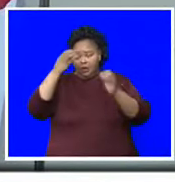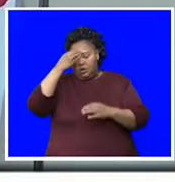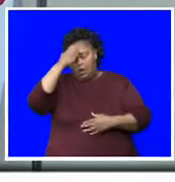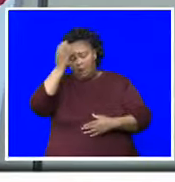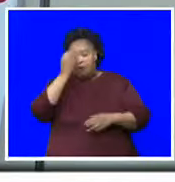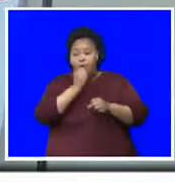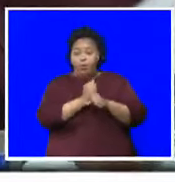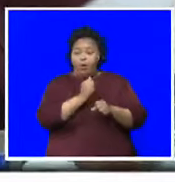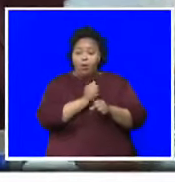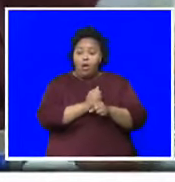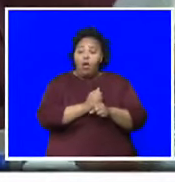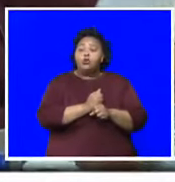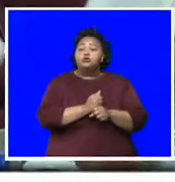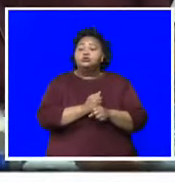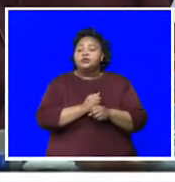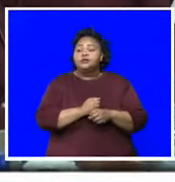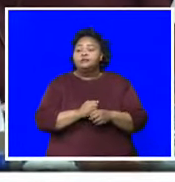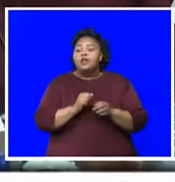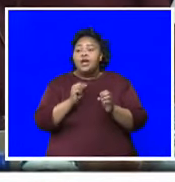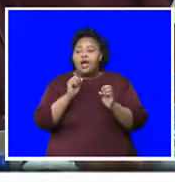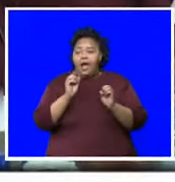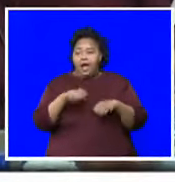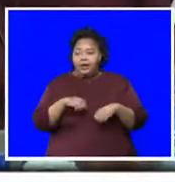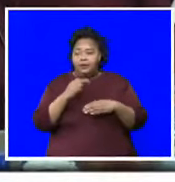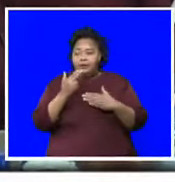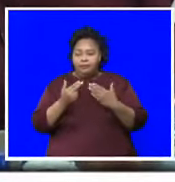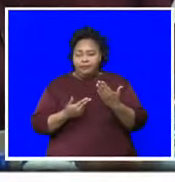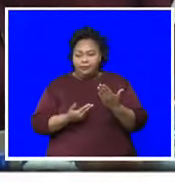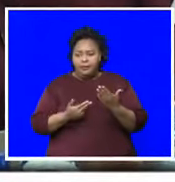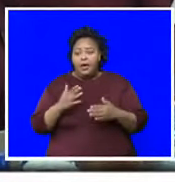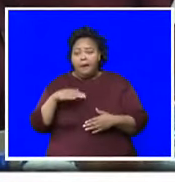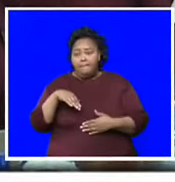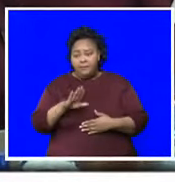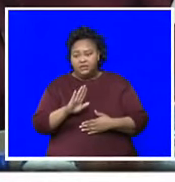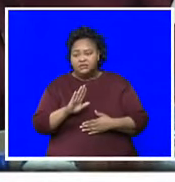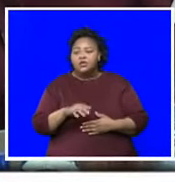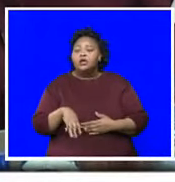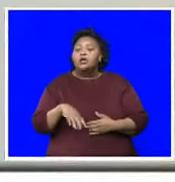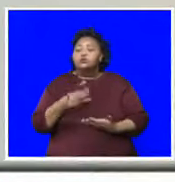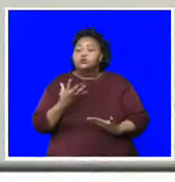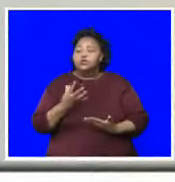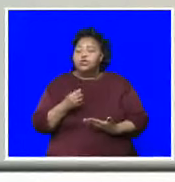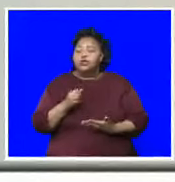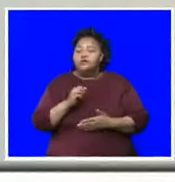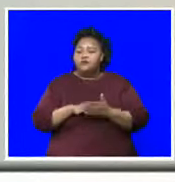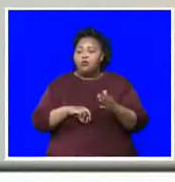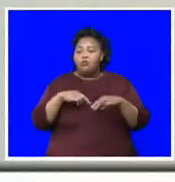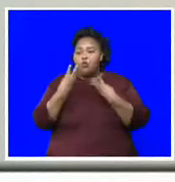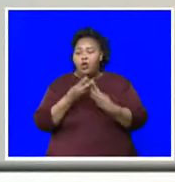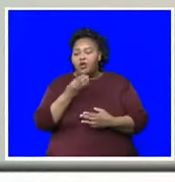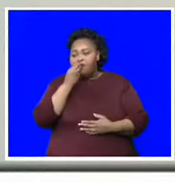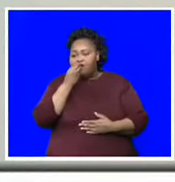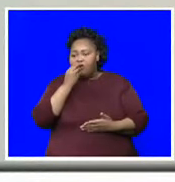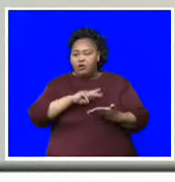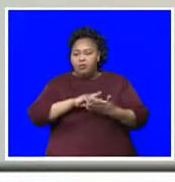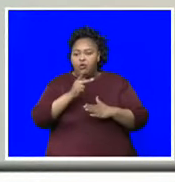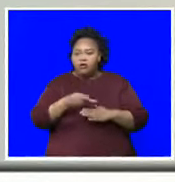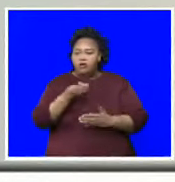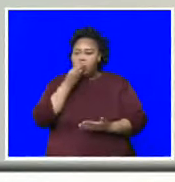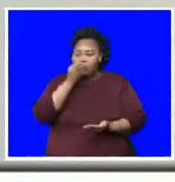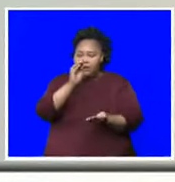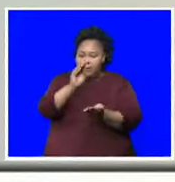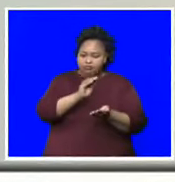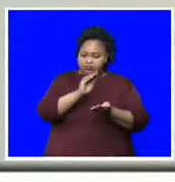clock to sign an extension note concerning Eswatini receiving food assistance through the World Food Program. This is a very